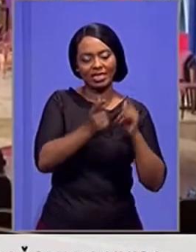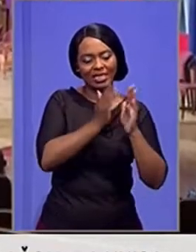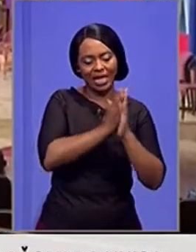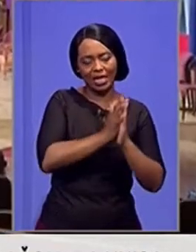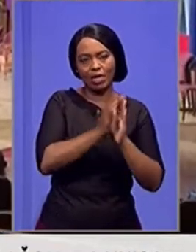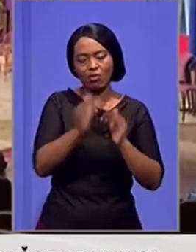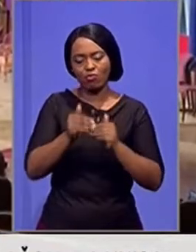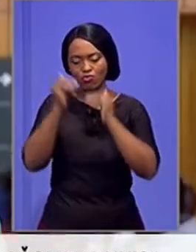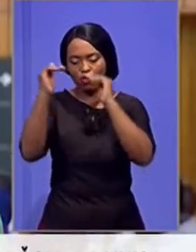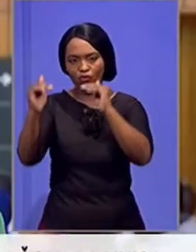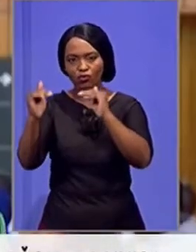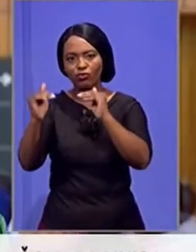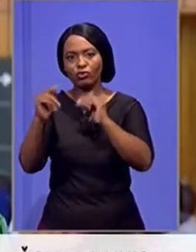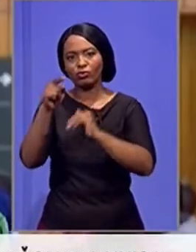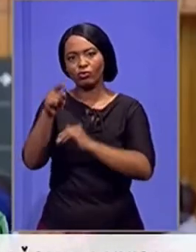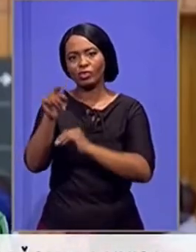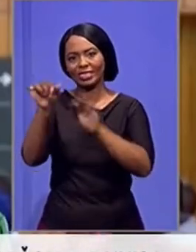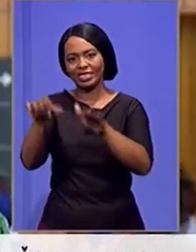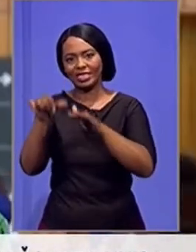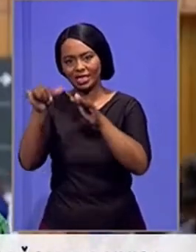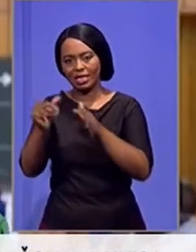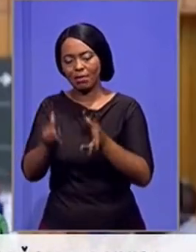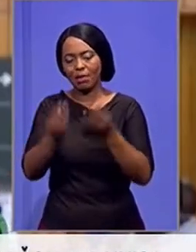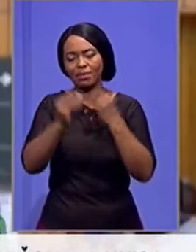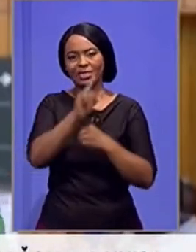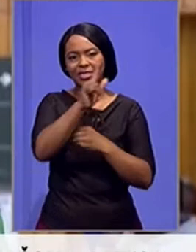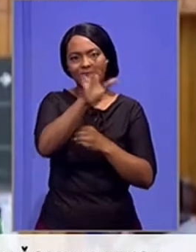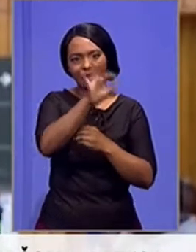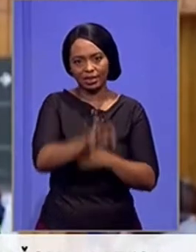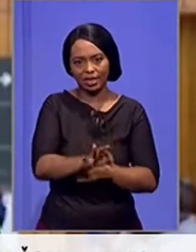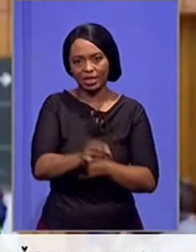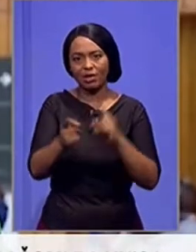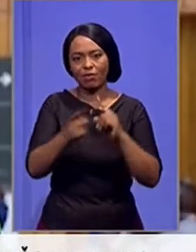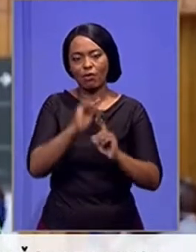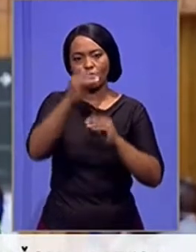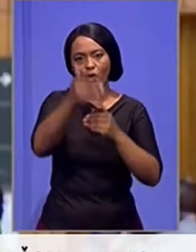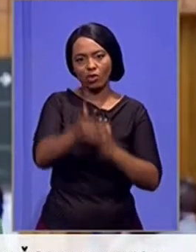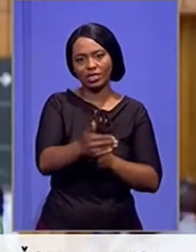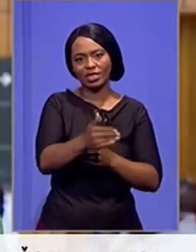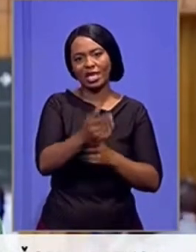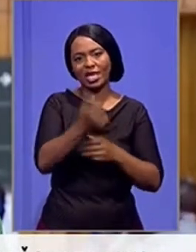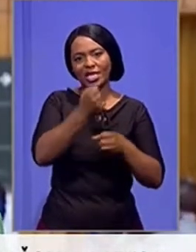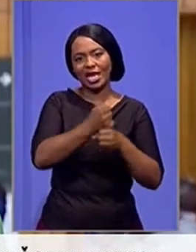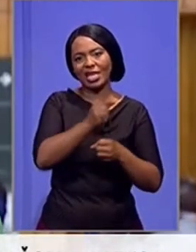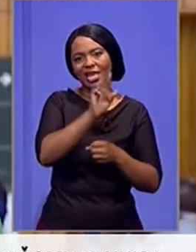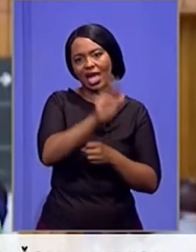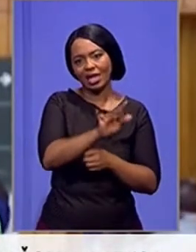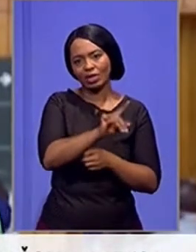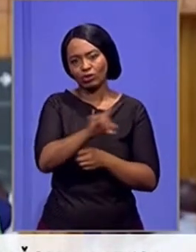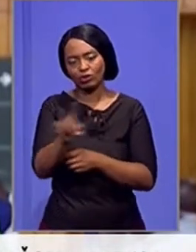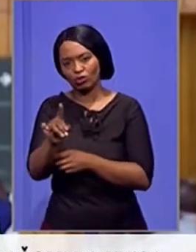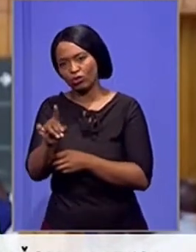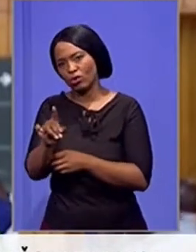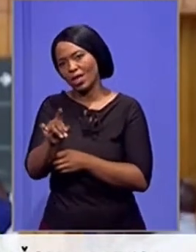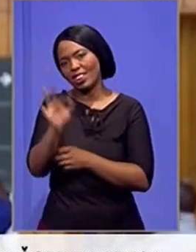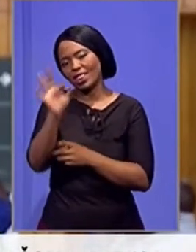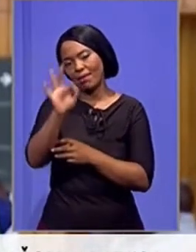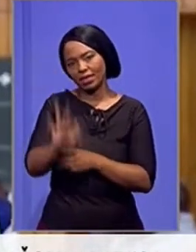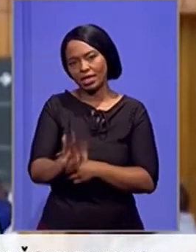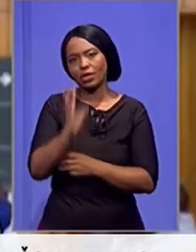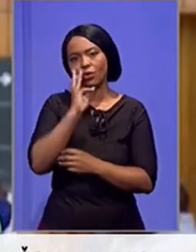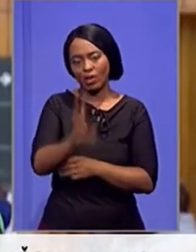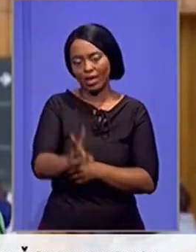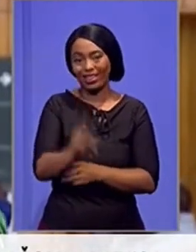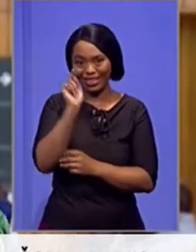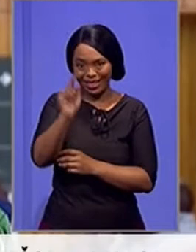a 7%, and those who are from post-grade 7 to post-grade 9 will receive a 3%. And that's basically